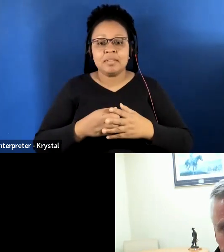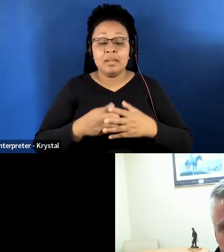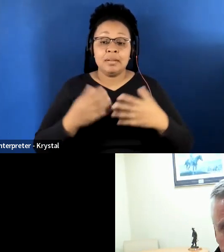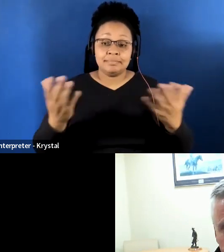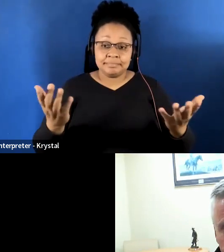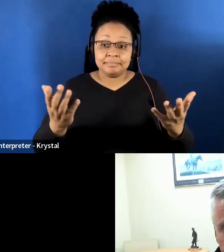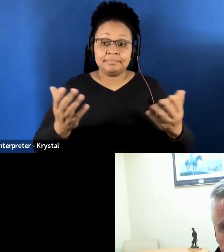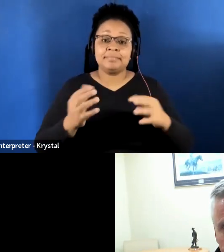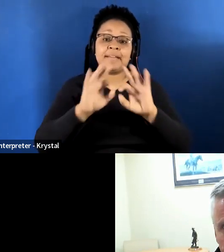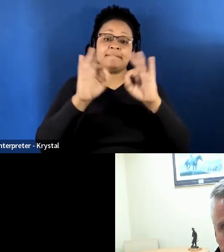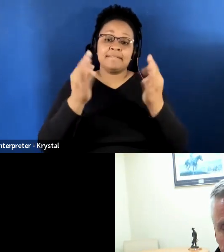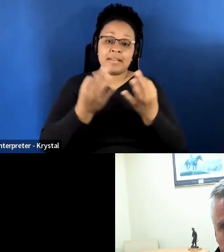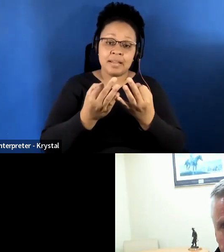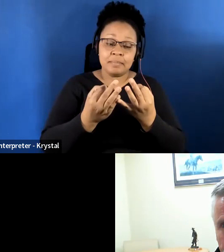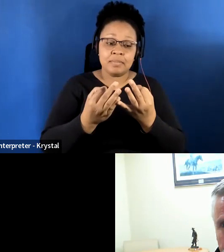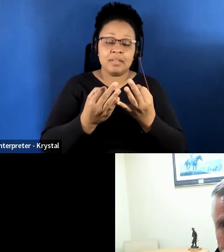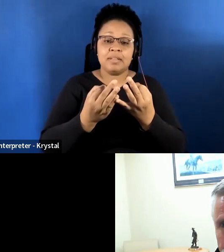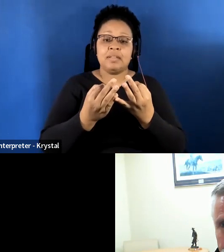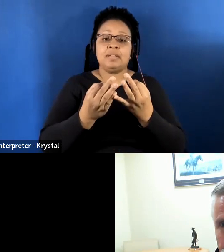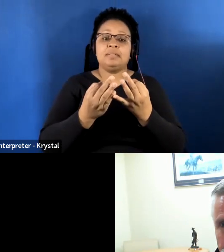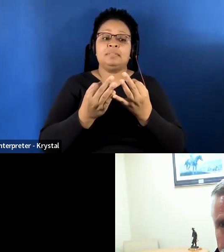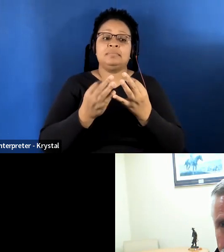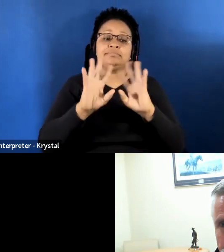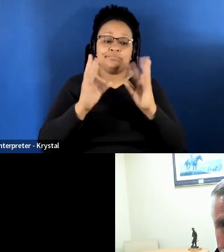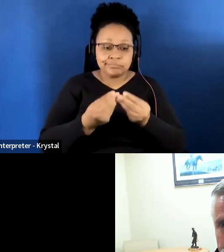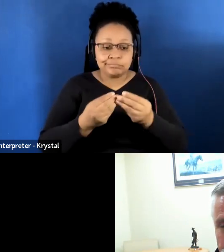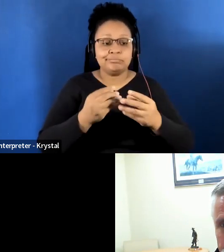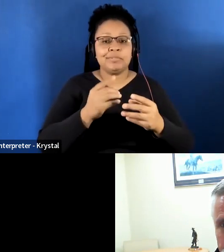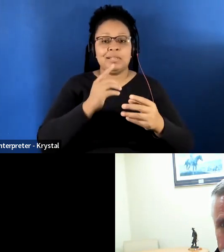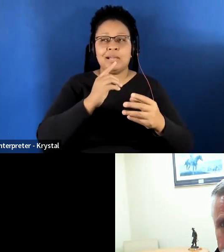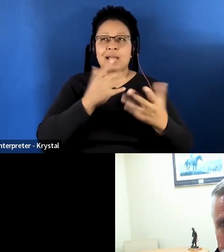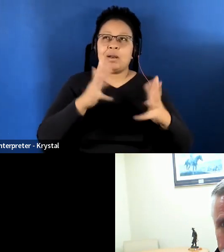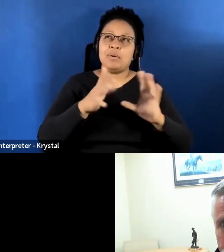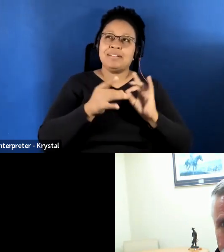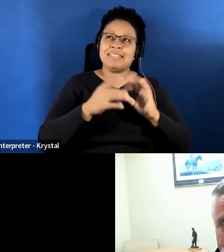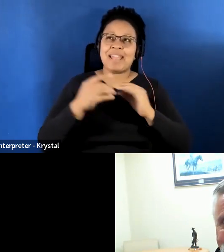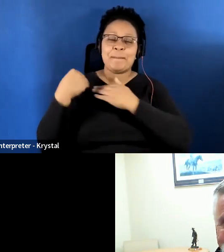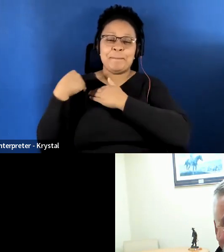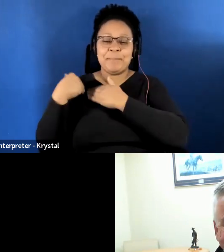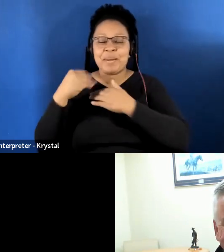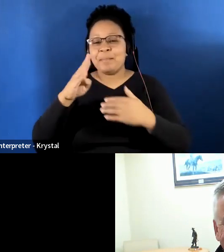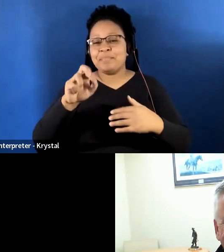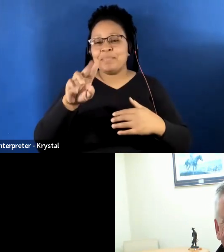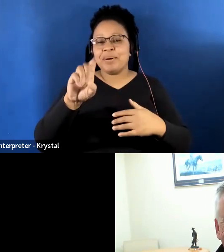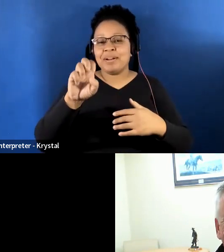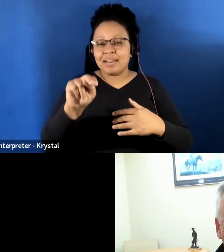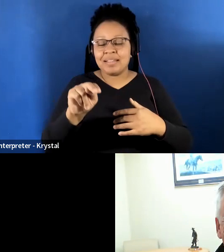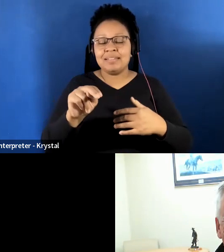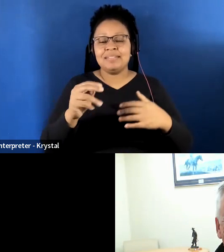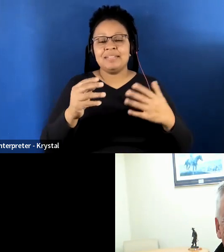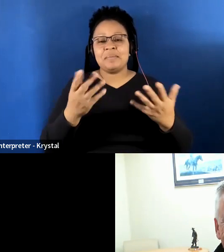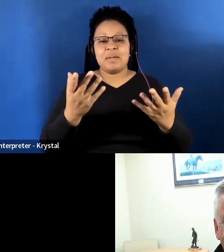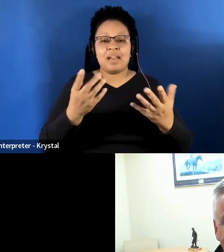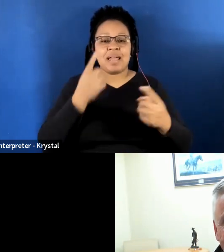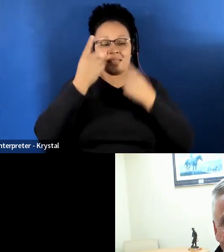Yeah, family really, really, I don't want to use the word burden, of course, but I think a